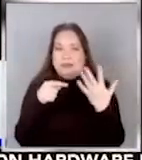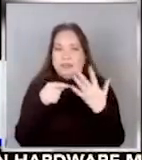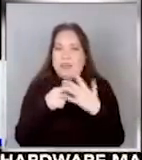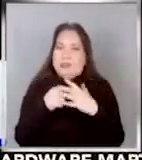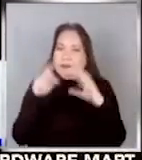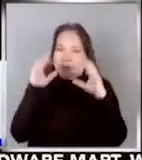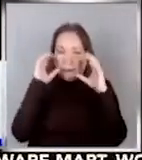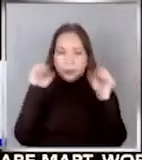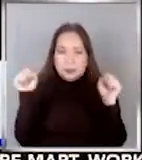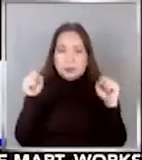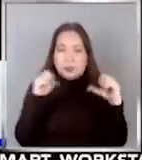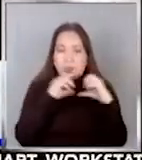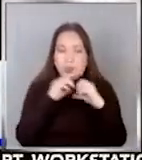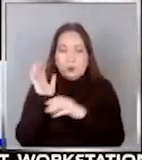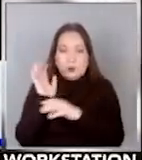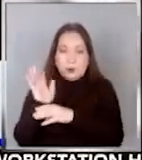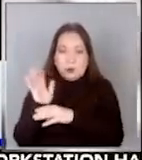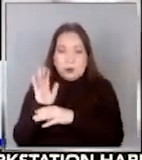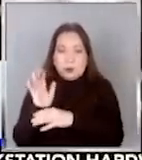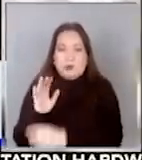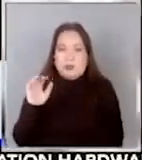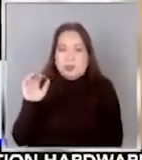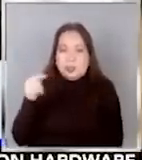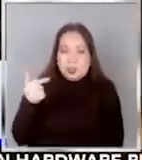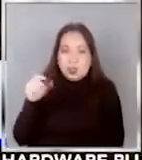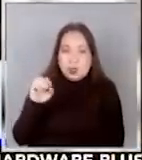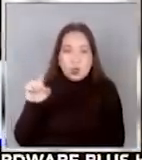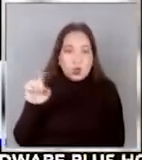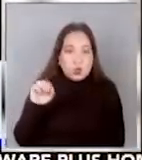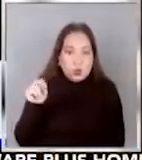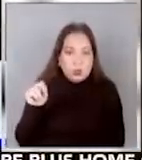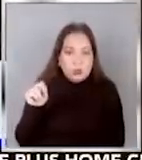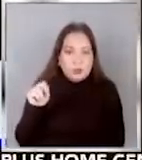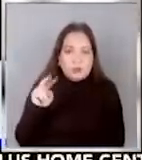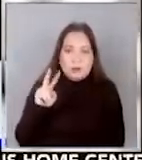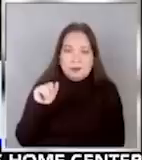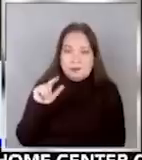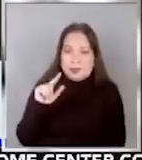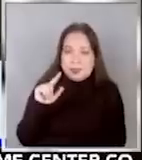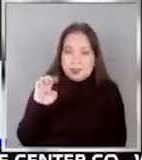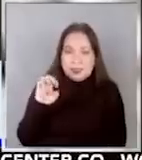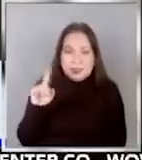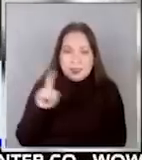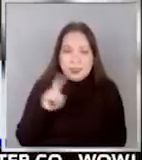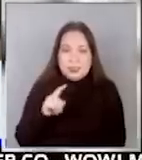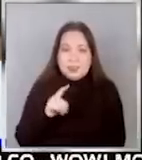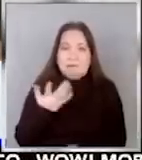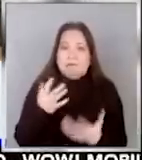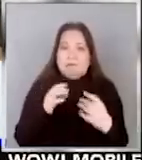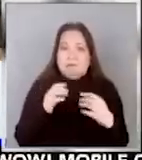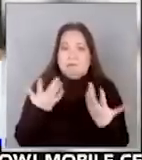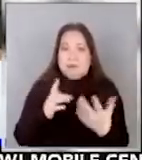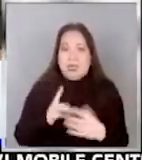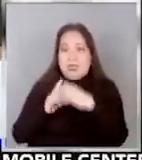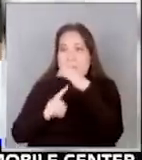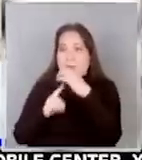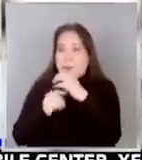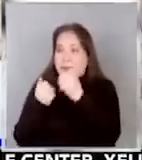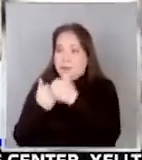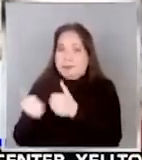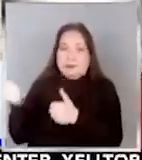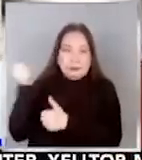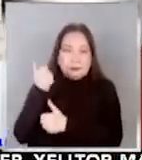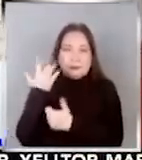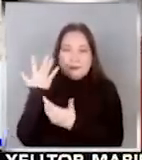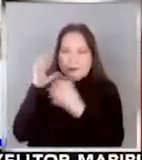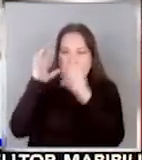GMA Films, Attorney Annette Gozon Valdez. Kapamilya executives na pinangunahan ni ABS-CBN Corporation President